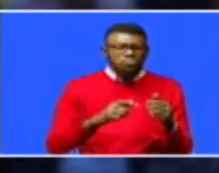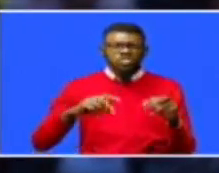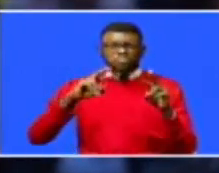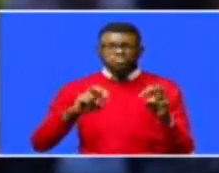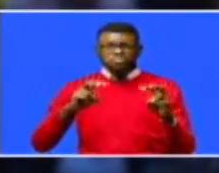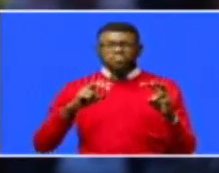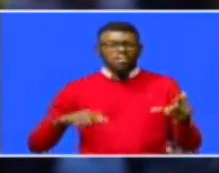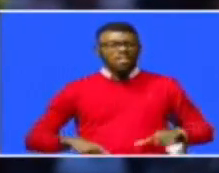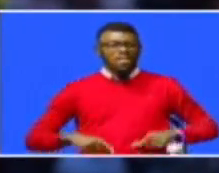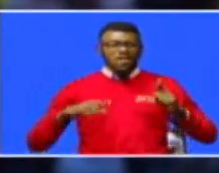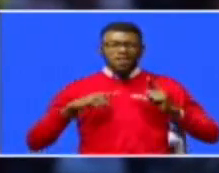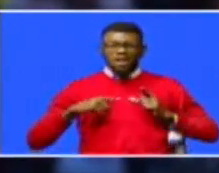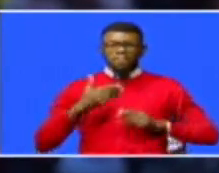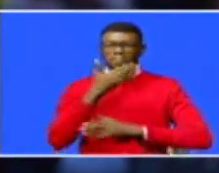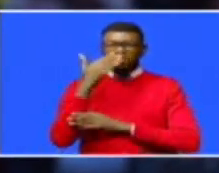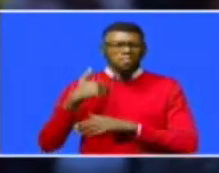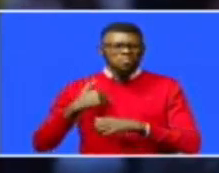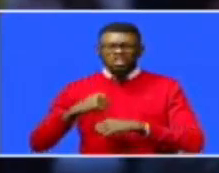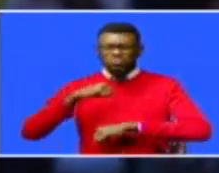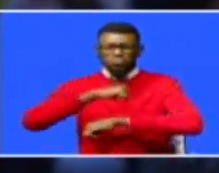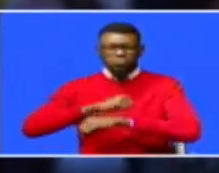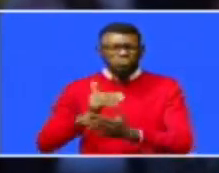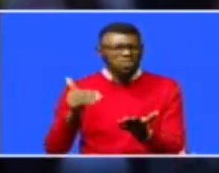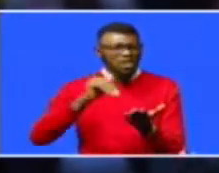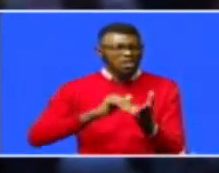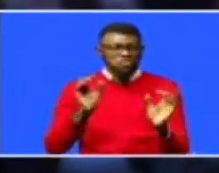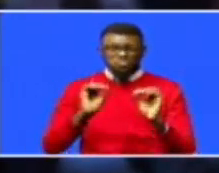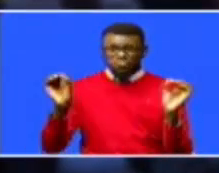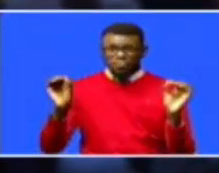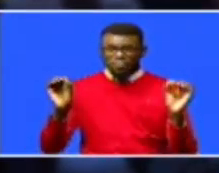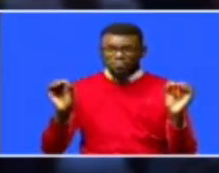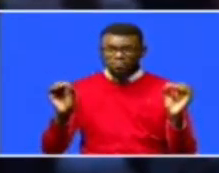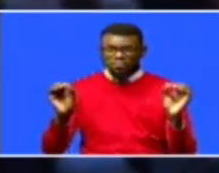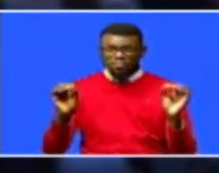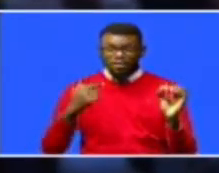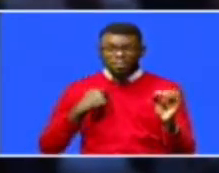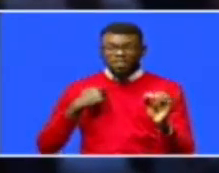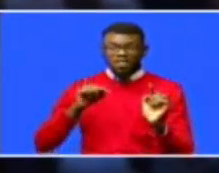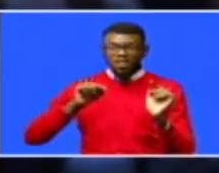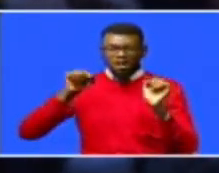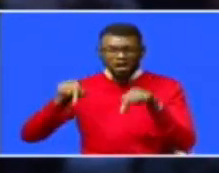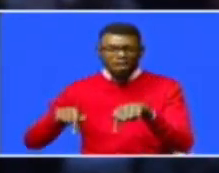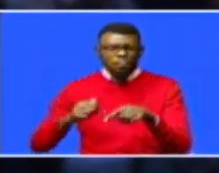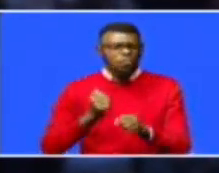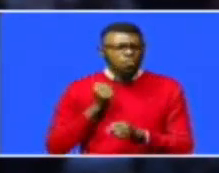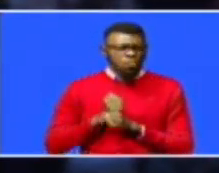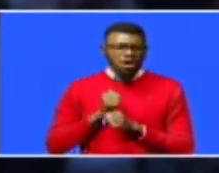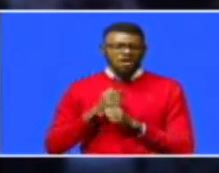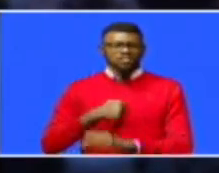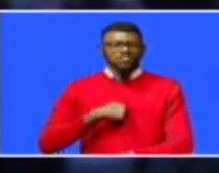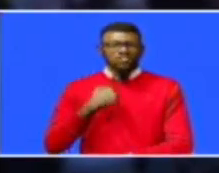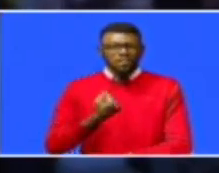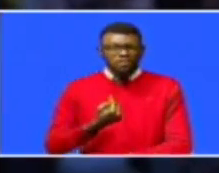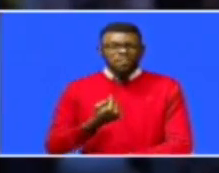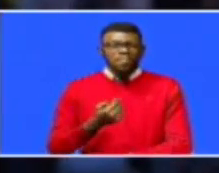Sasa nimesahau masomo. Unaona? Sasa nimekuja tu kujifanyia kazi,